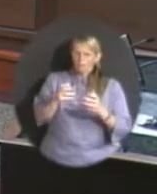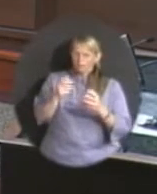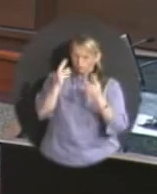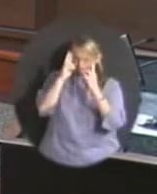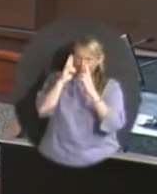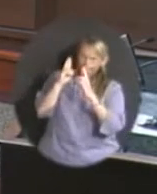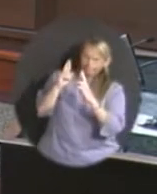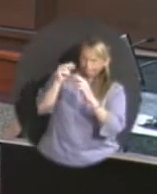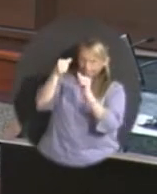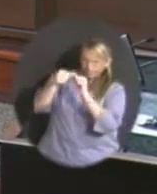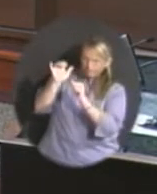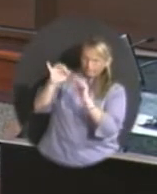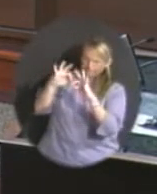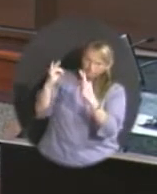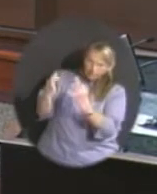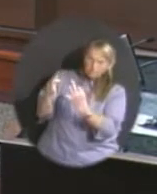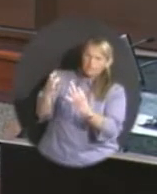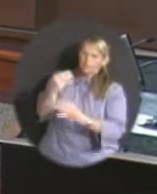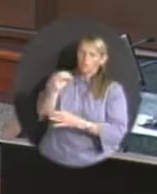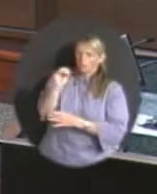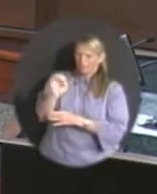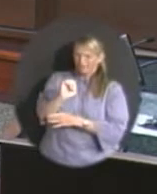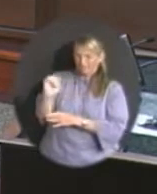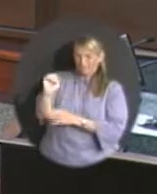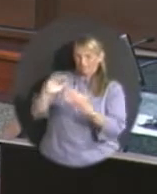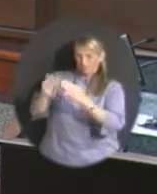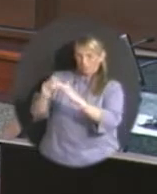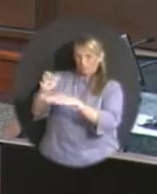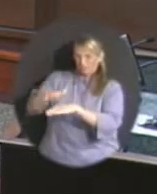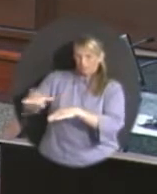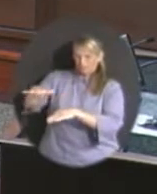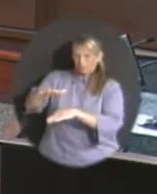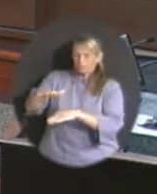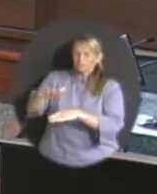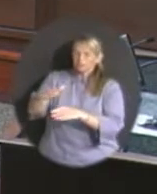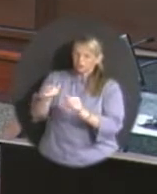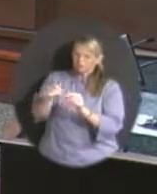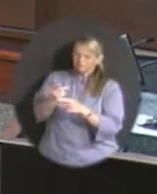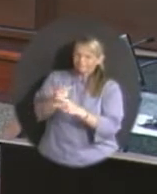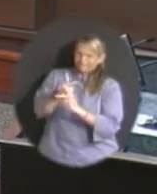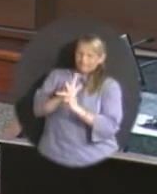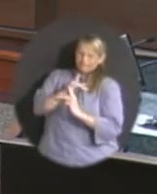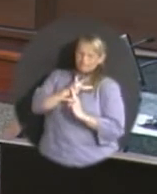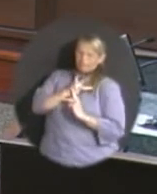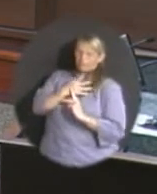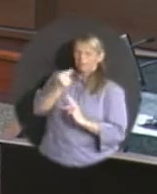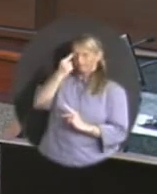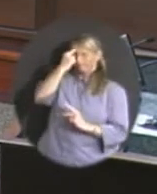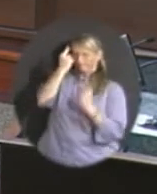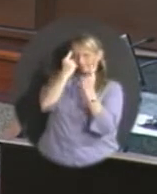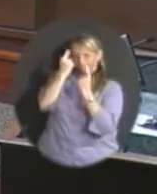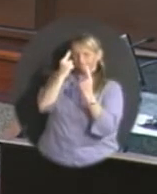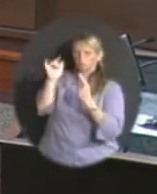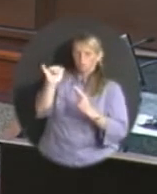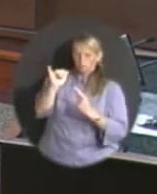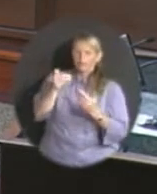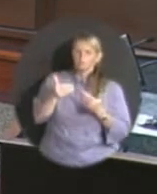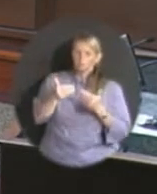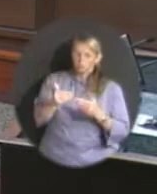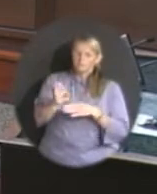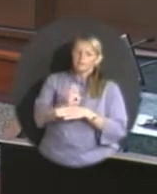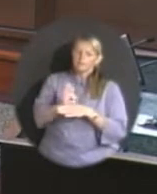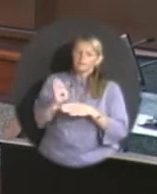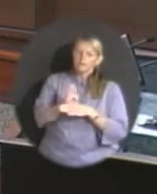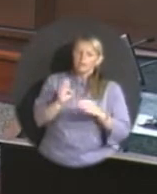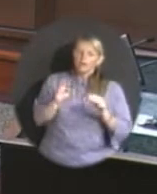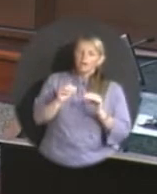and the Olathe East community in our hearts and minds tonight as we go about the business of moving forward into a